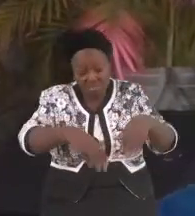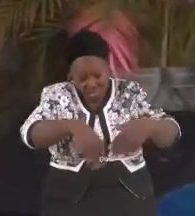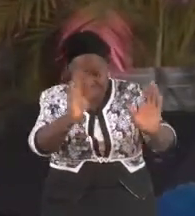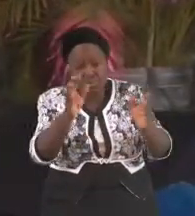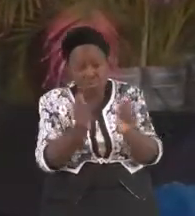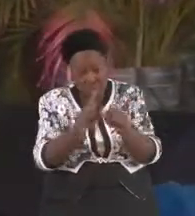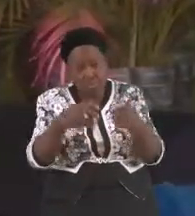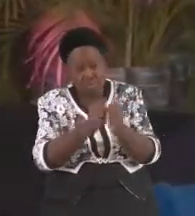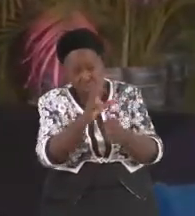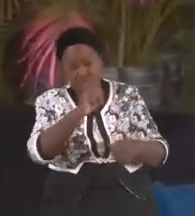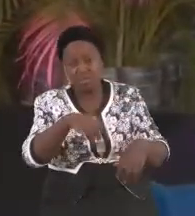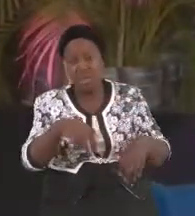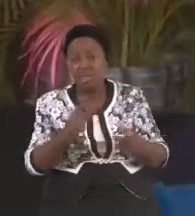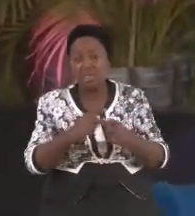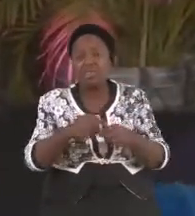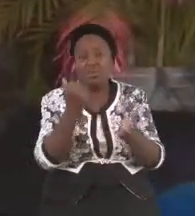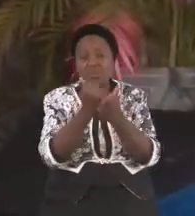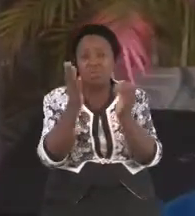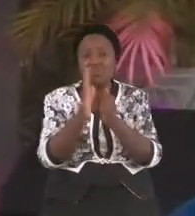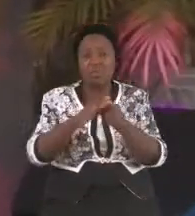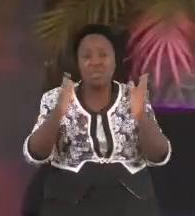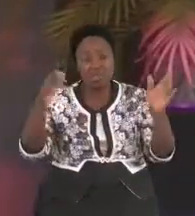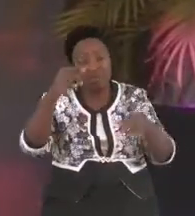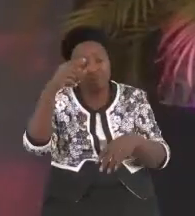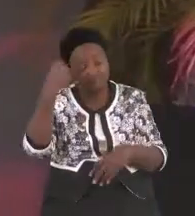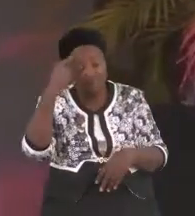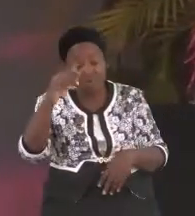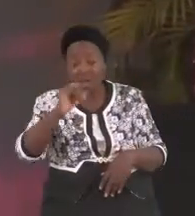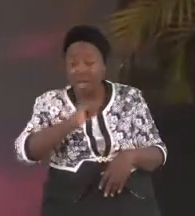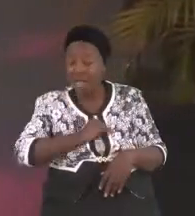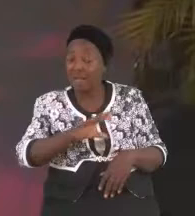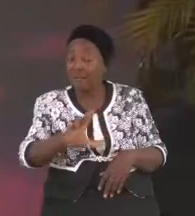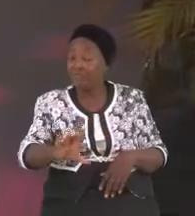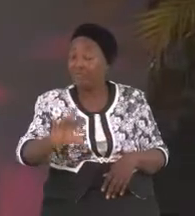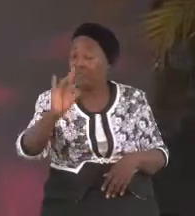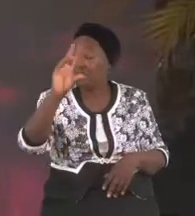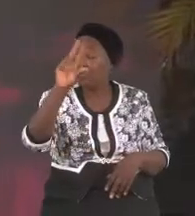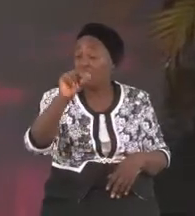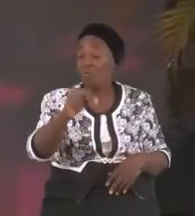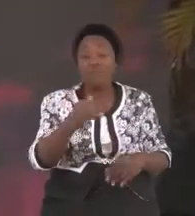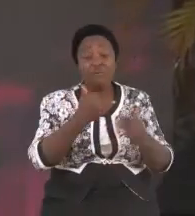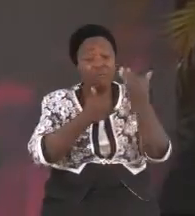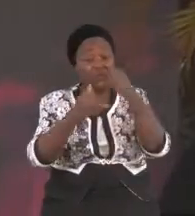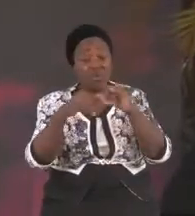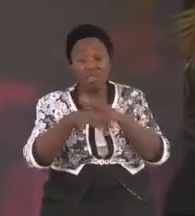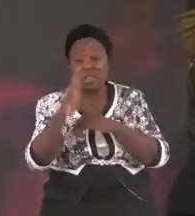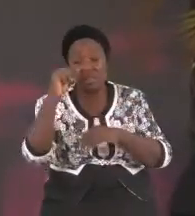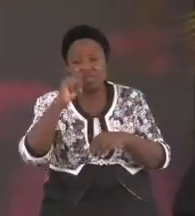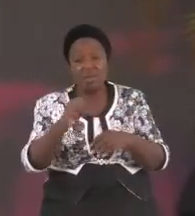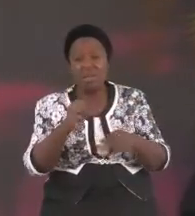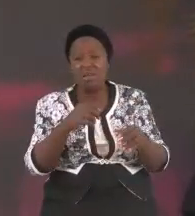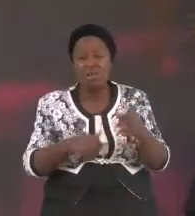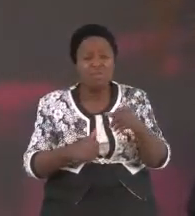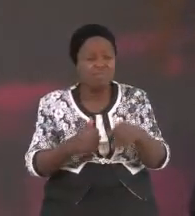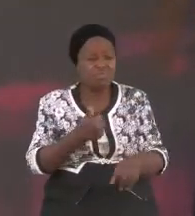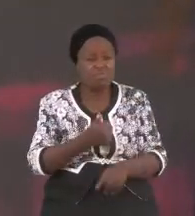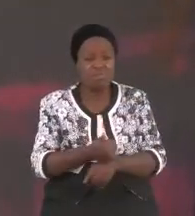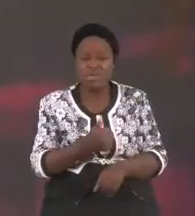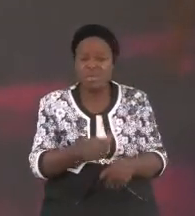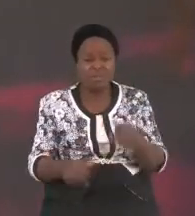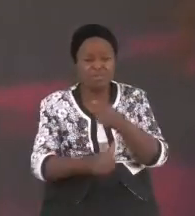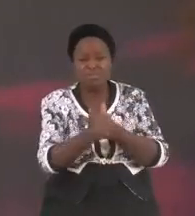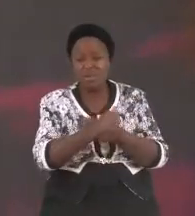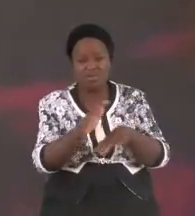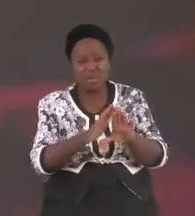for I find no fault in him. Blameless, spotless, and